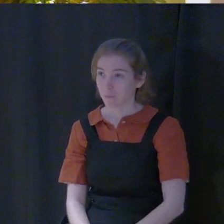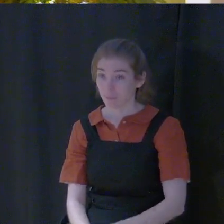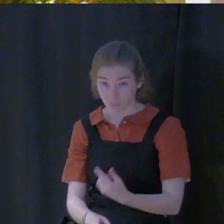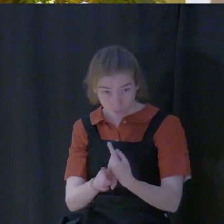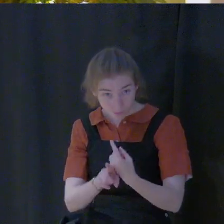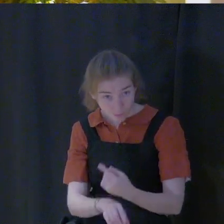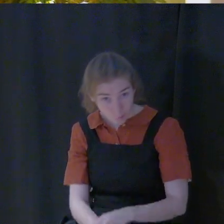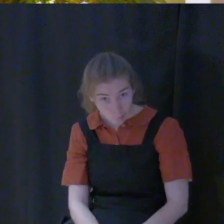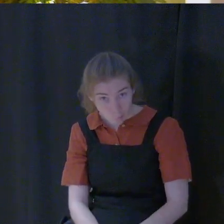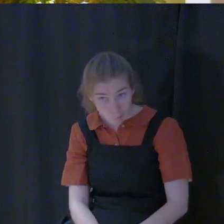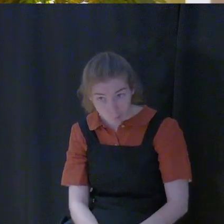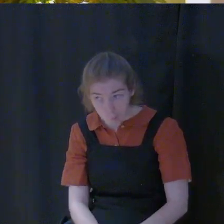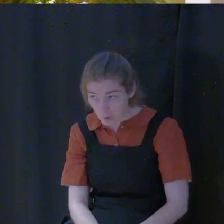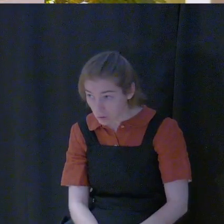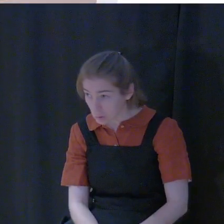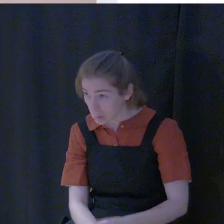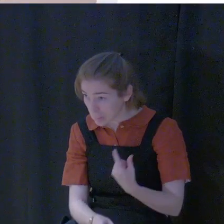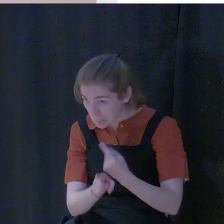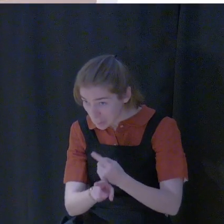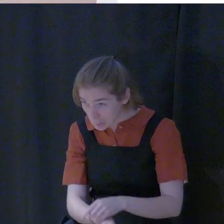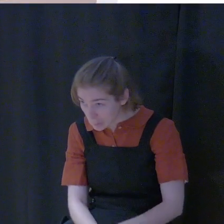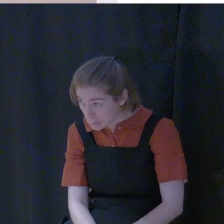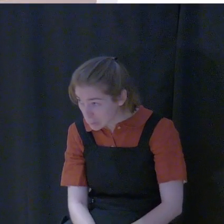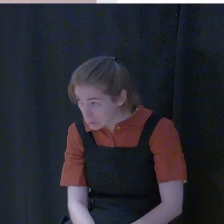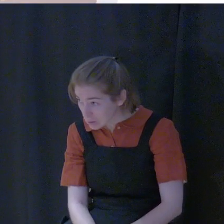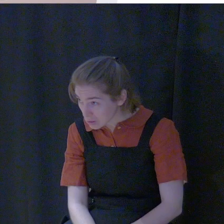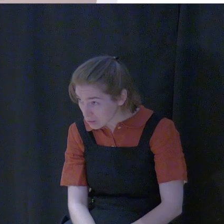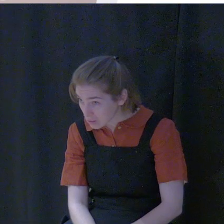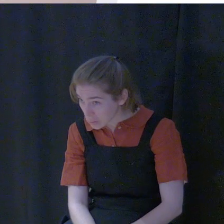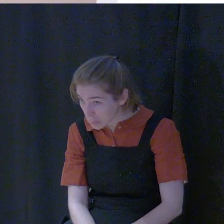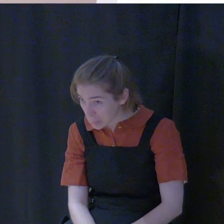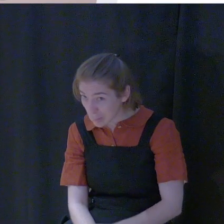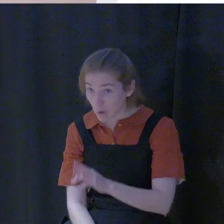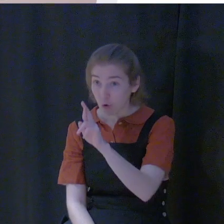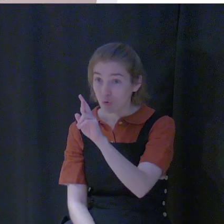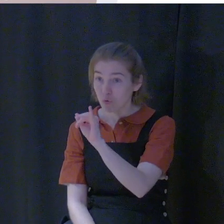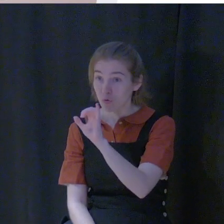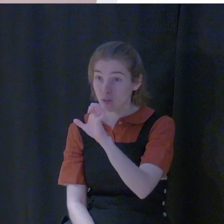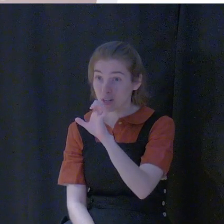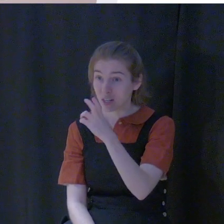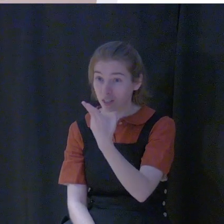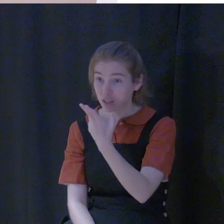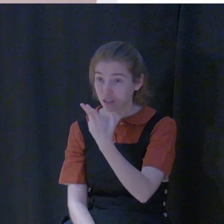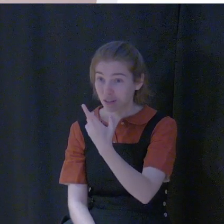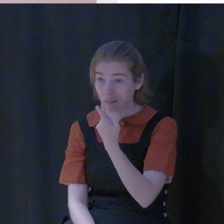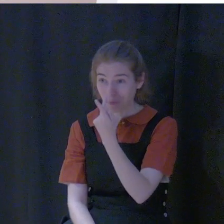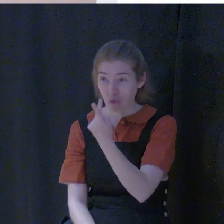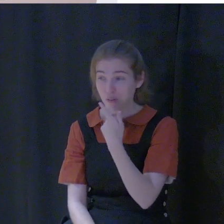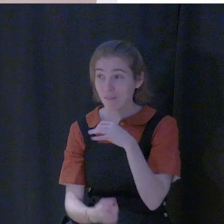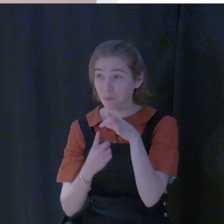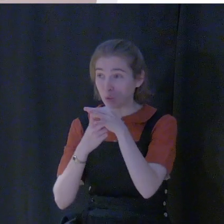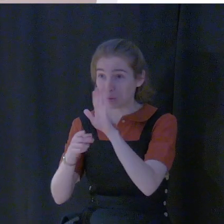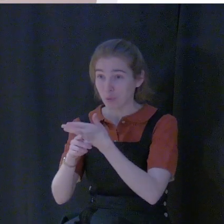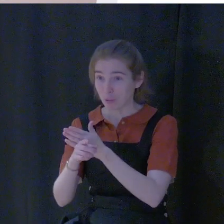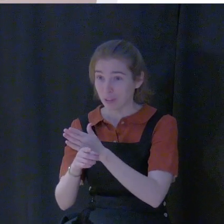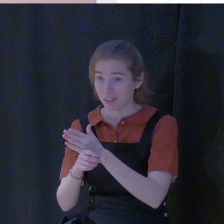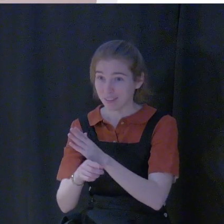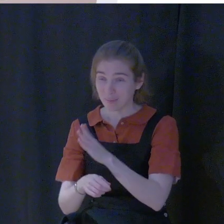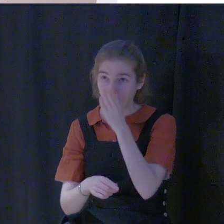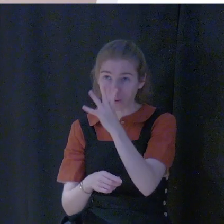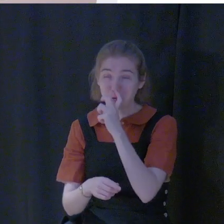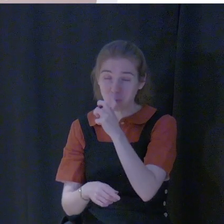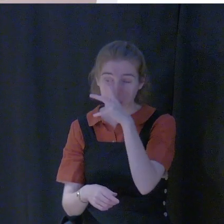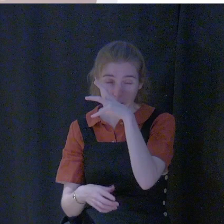Right? Rich? Yeah. Rich and I are going to have special music in heaven. Be there. You won't want to miss